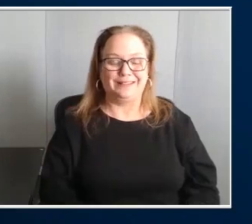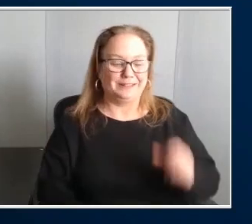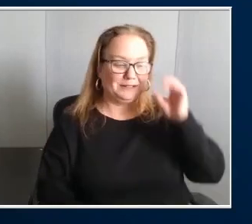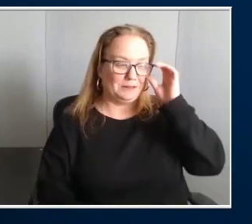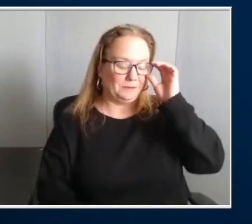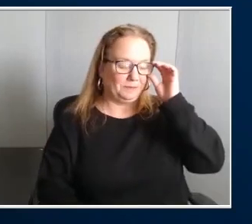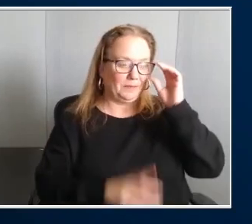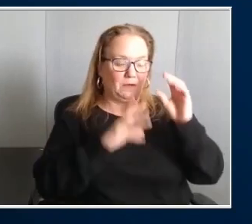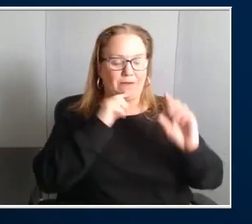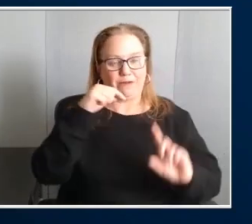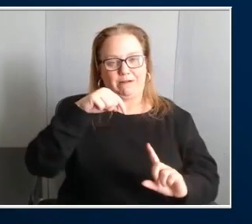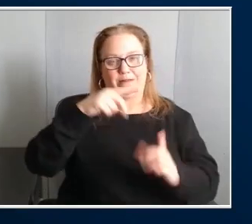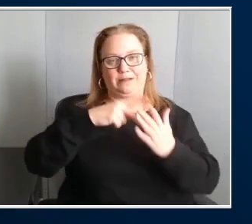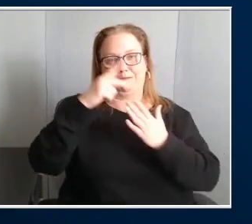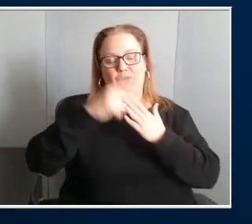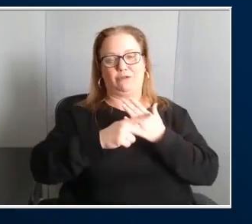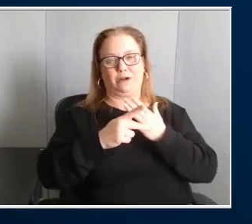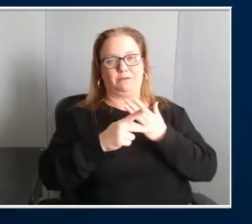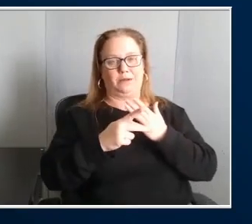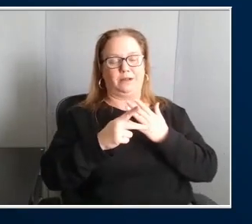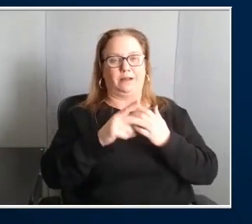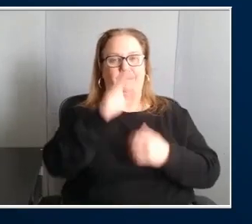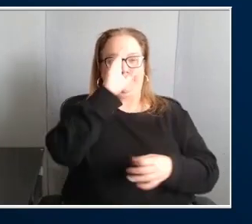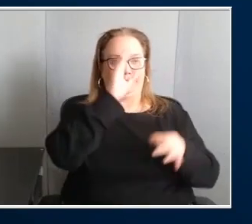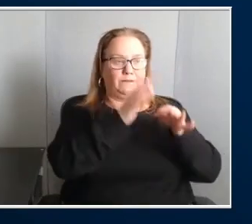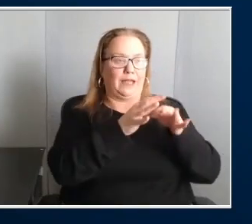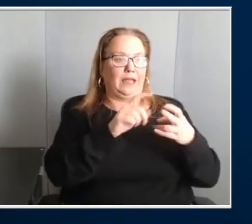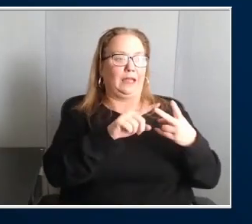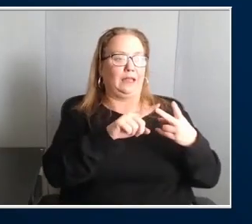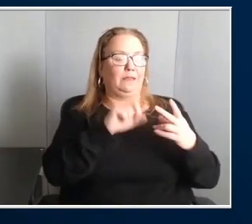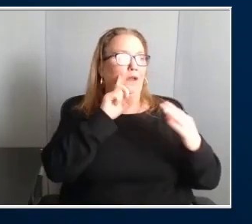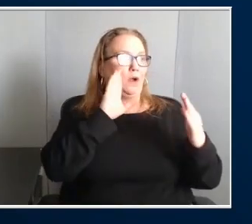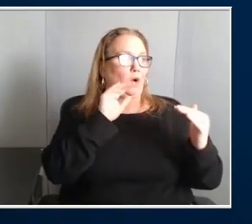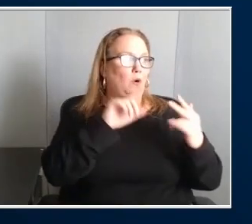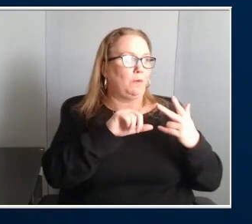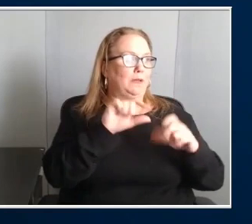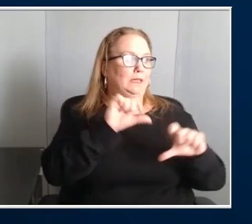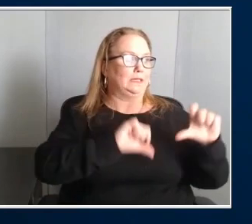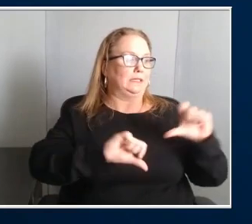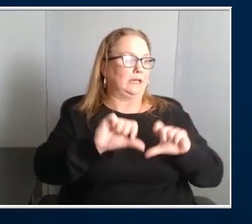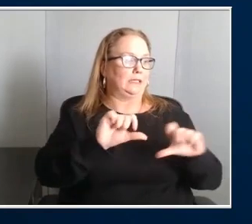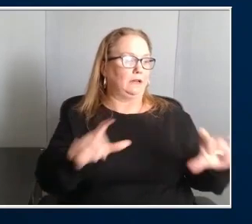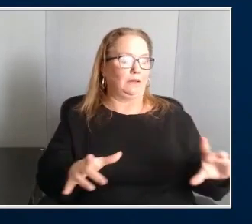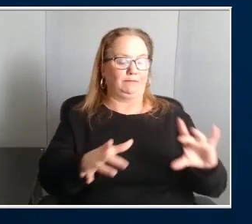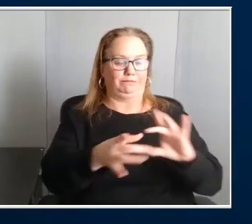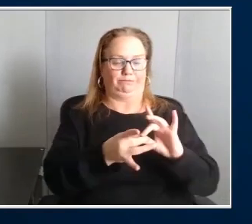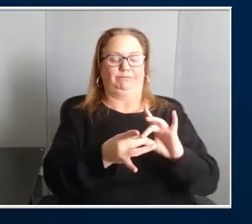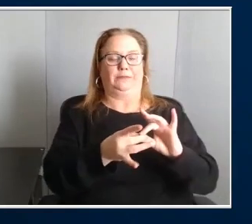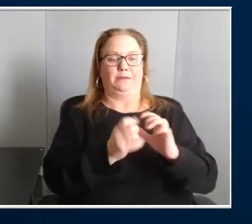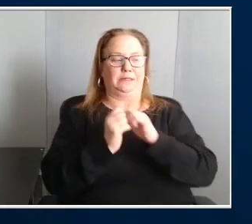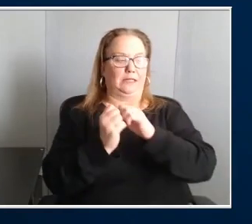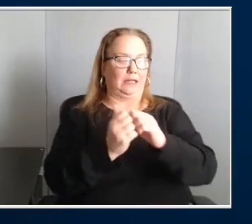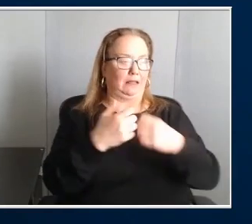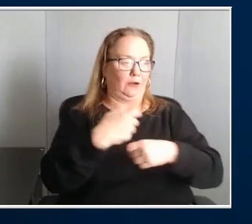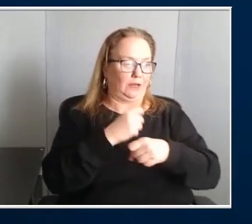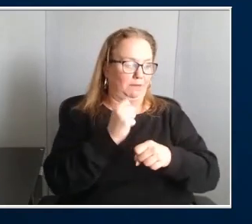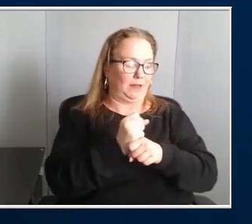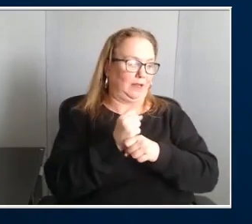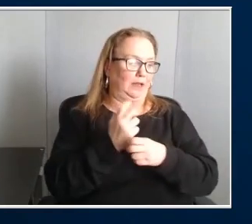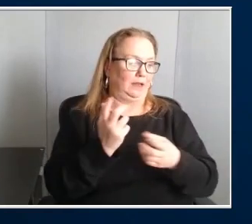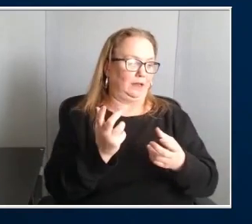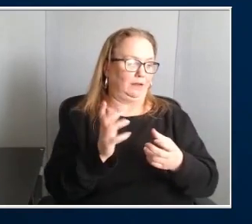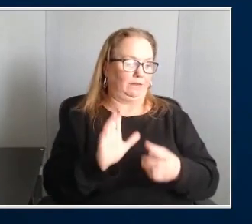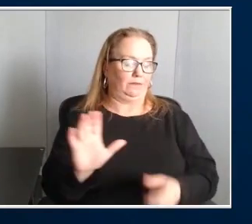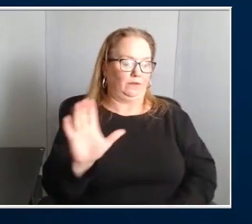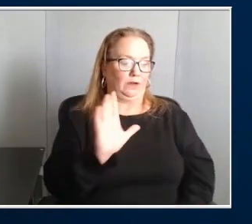program many times about the intersection of faith, hope, and science, how it comes together and can produce what, for those of us